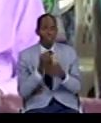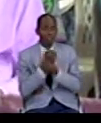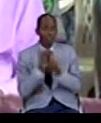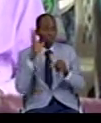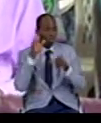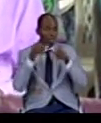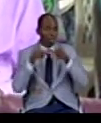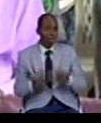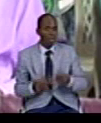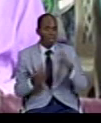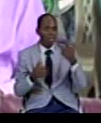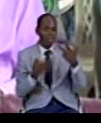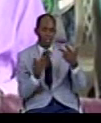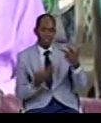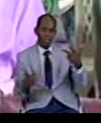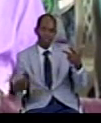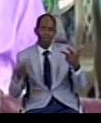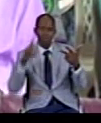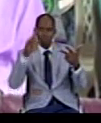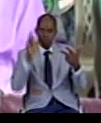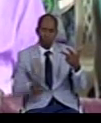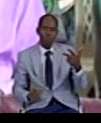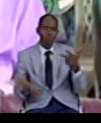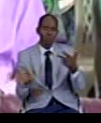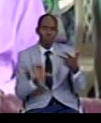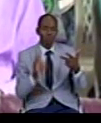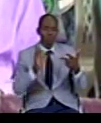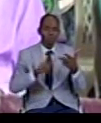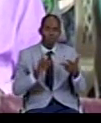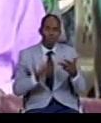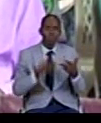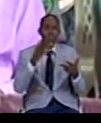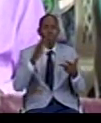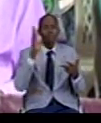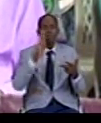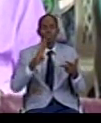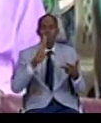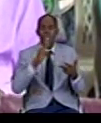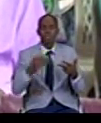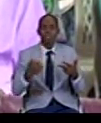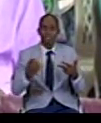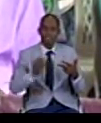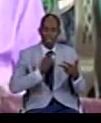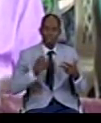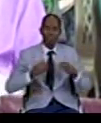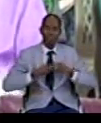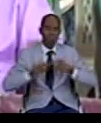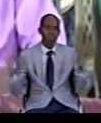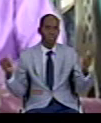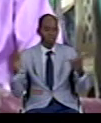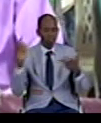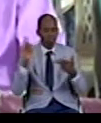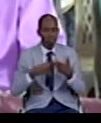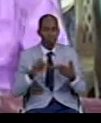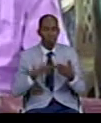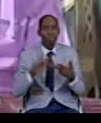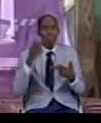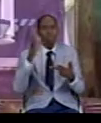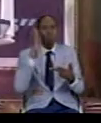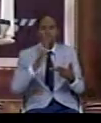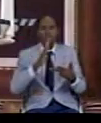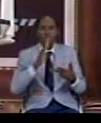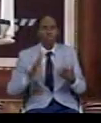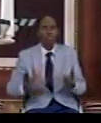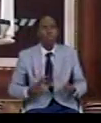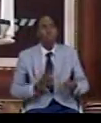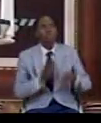there are three things. Number one, there will be self-denial. Number two, there will be taking up the cross.